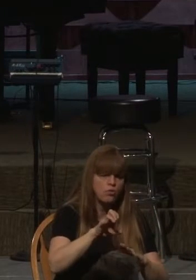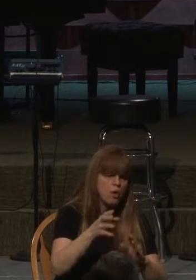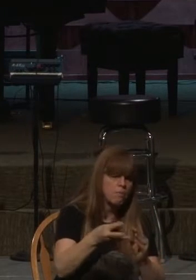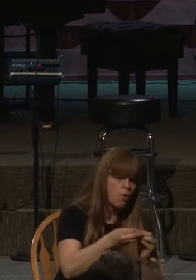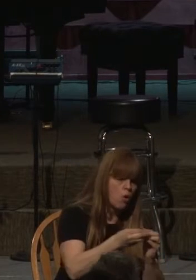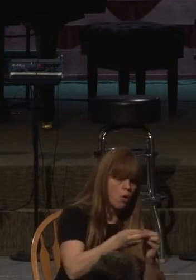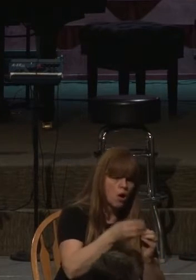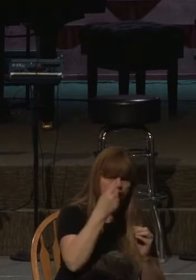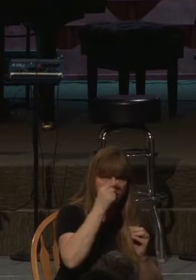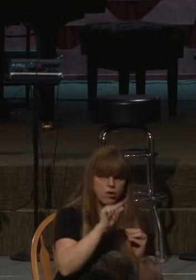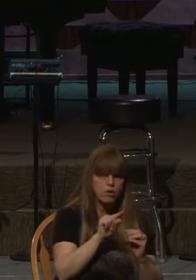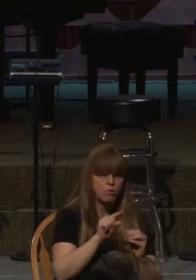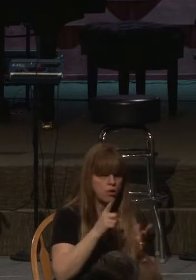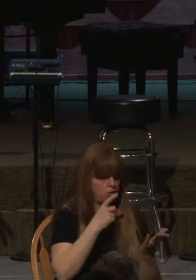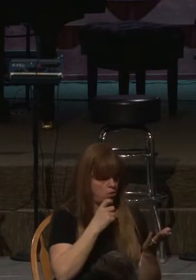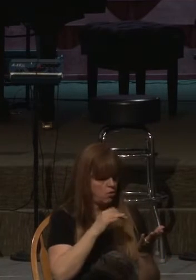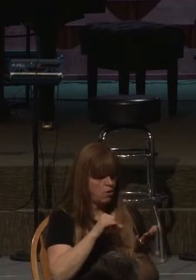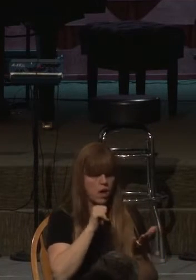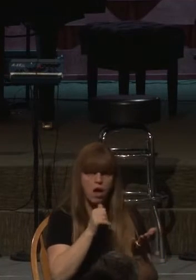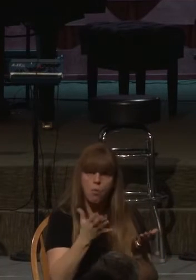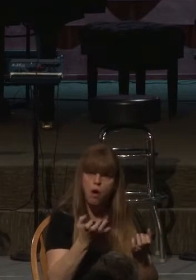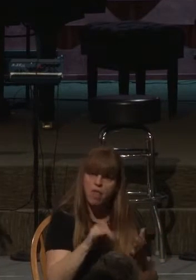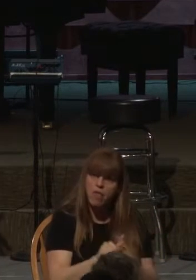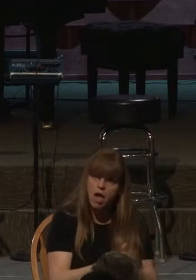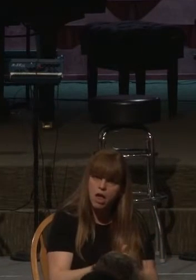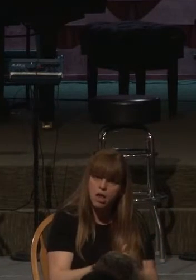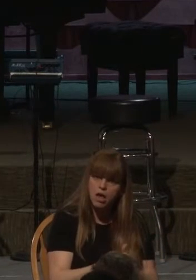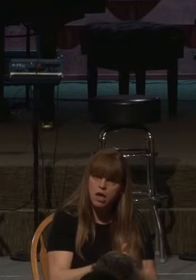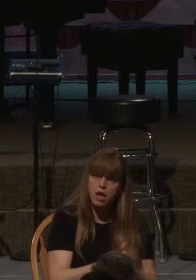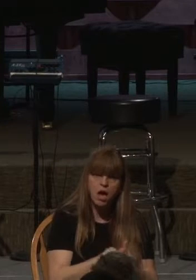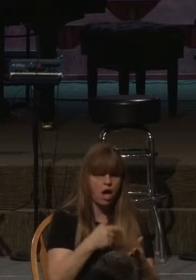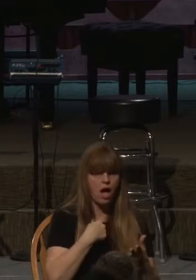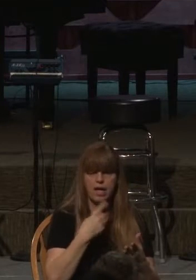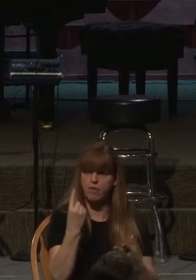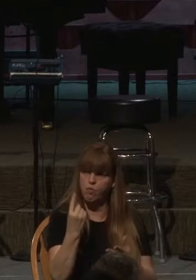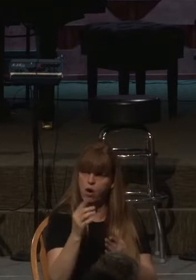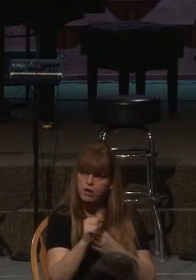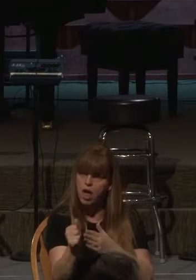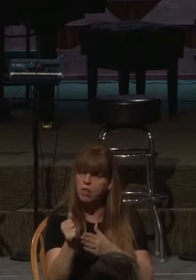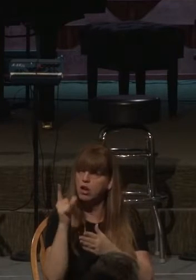Wow, who doesn't want that? I sow 1,000, I get what?